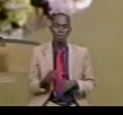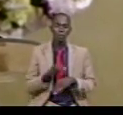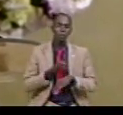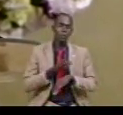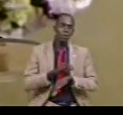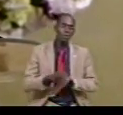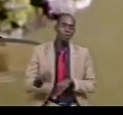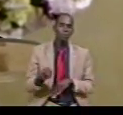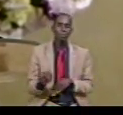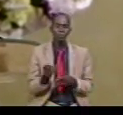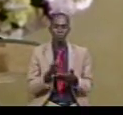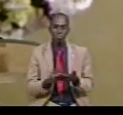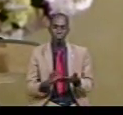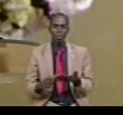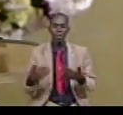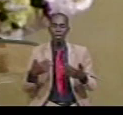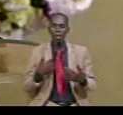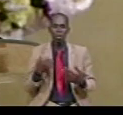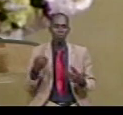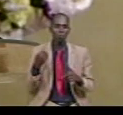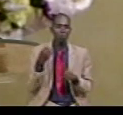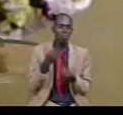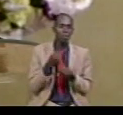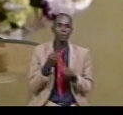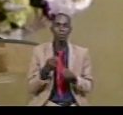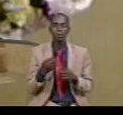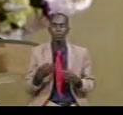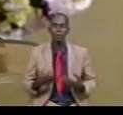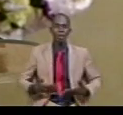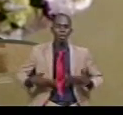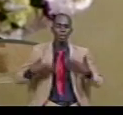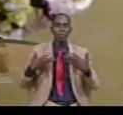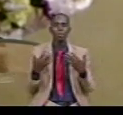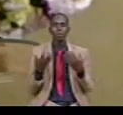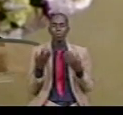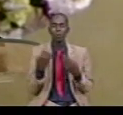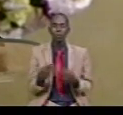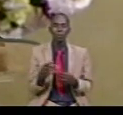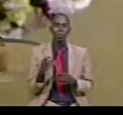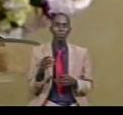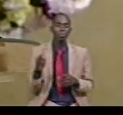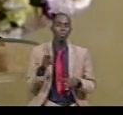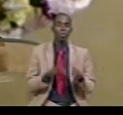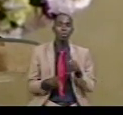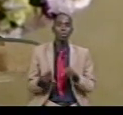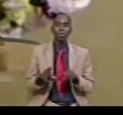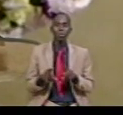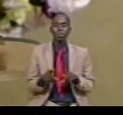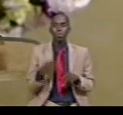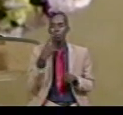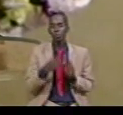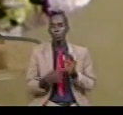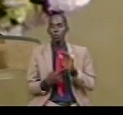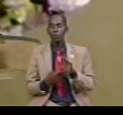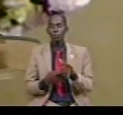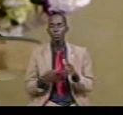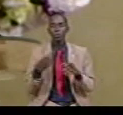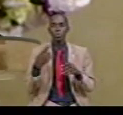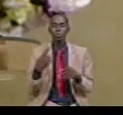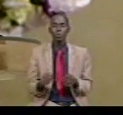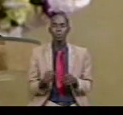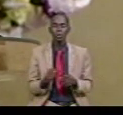lives of readers who in response showed their love for the depth of